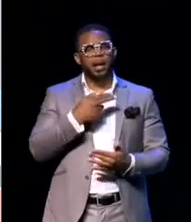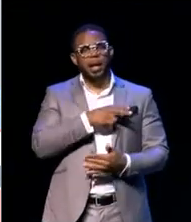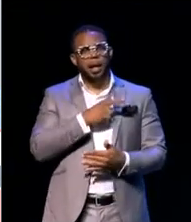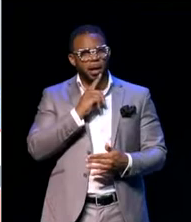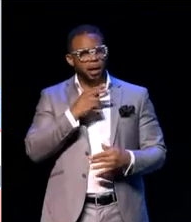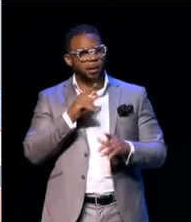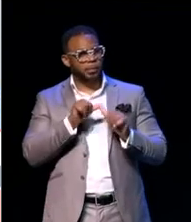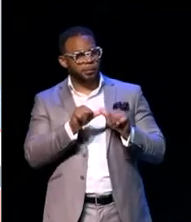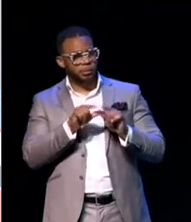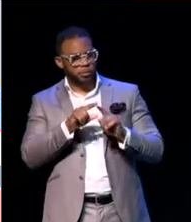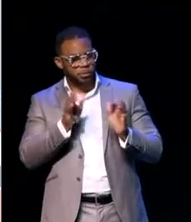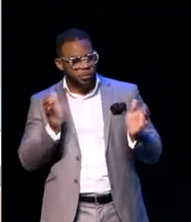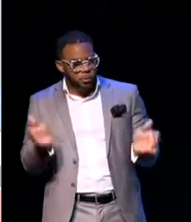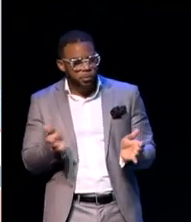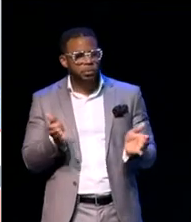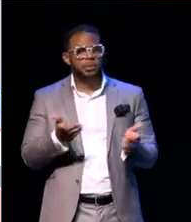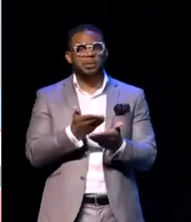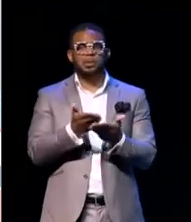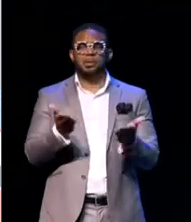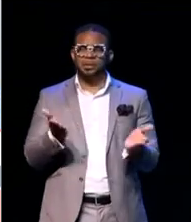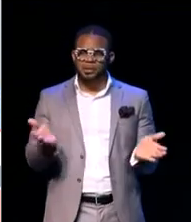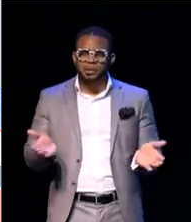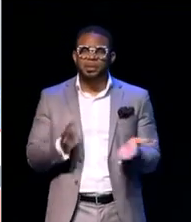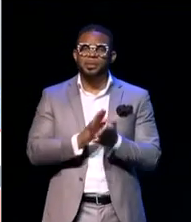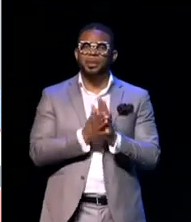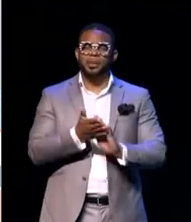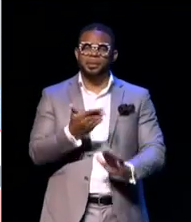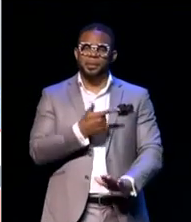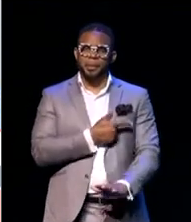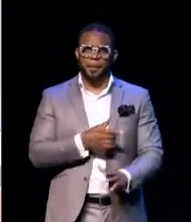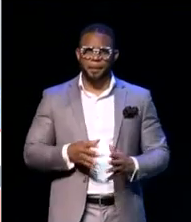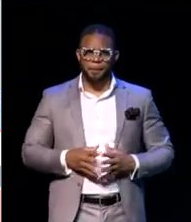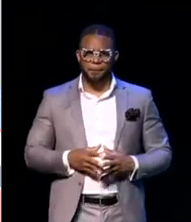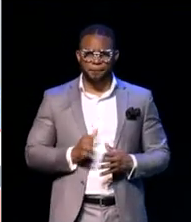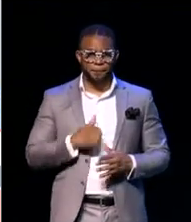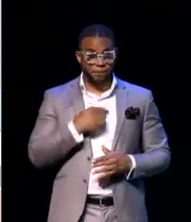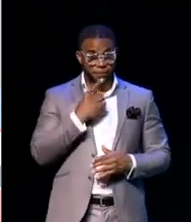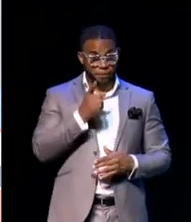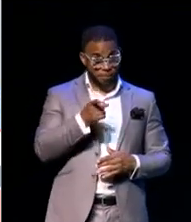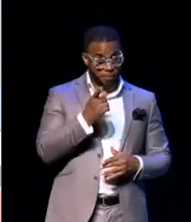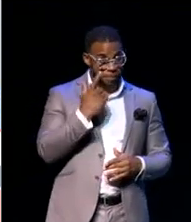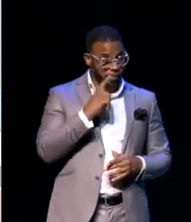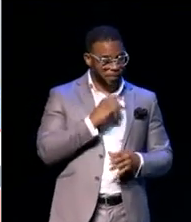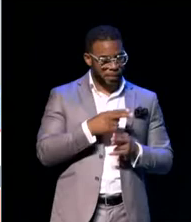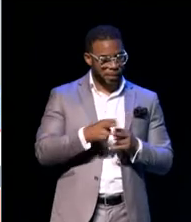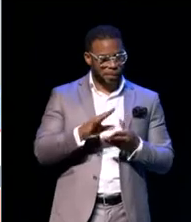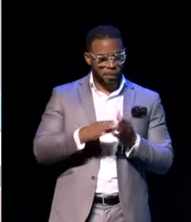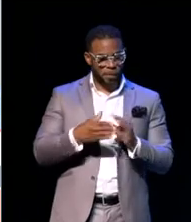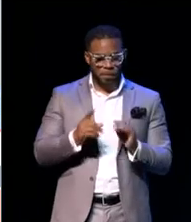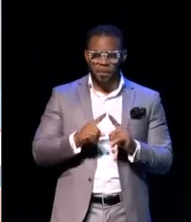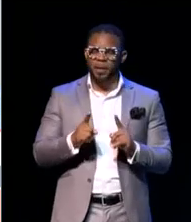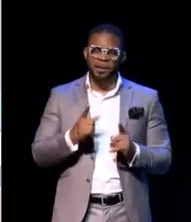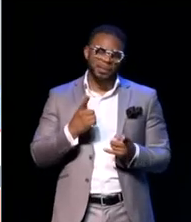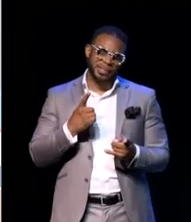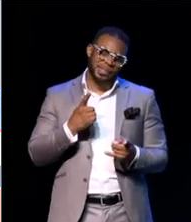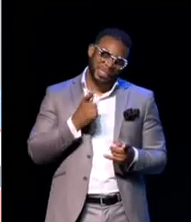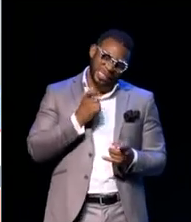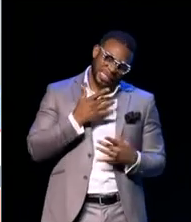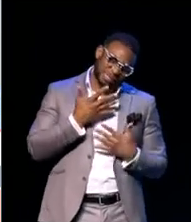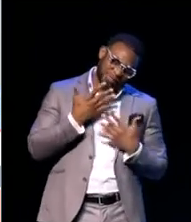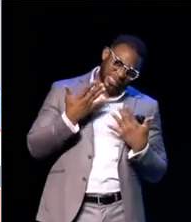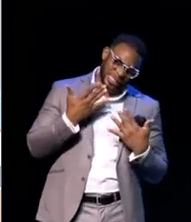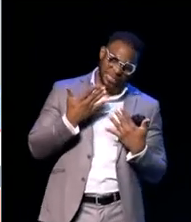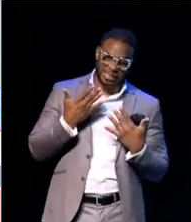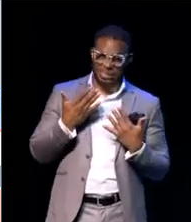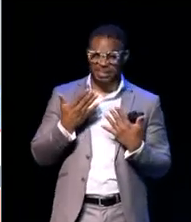are continuing to encourage them to become vaccinated. I'll tell you just a really brief story, but it's not as pleasant